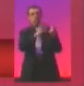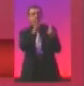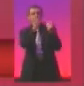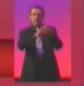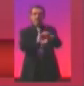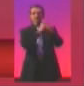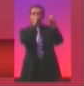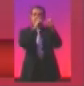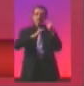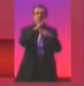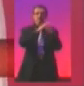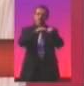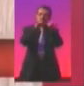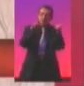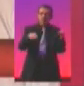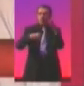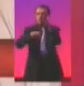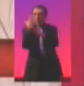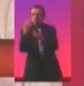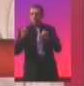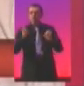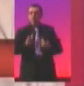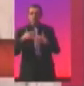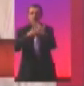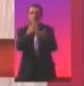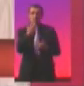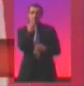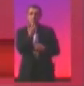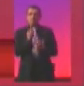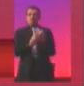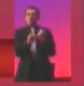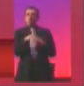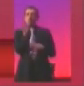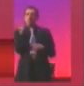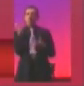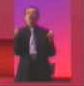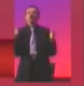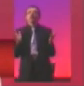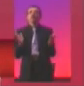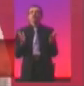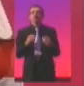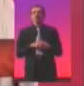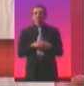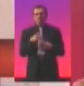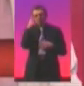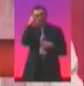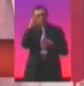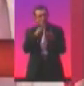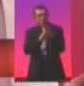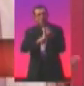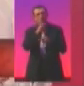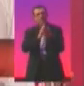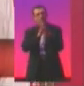the fairer, the more prosperous, the more democratic Britain, boldness is the only option. Think about the economy of the